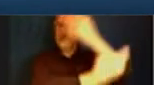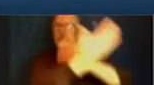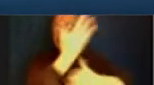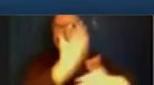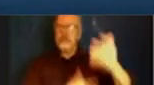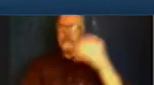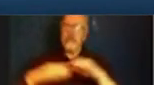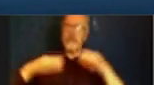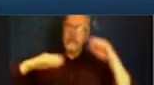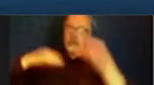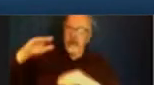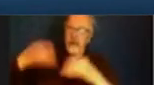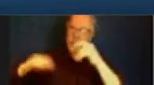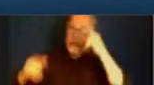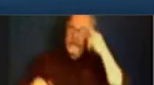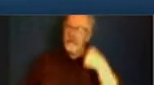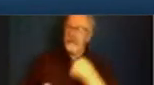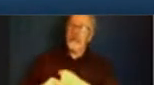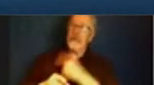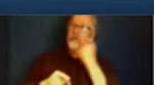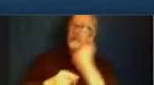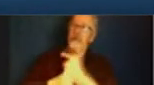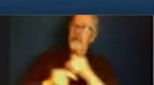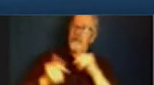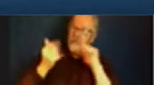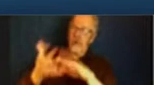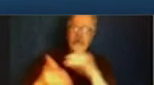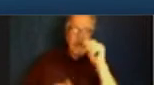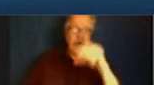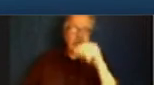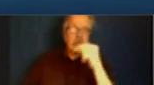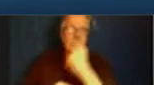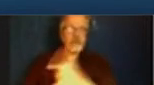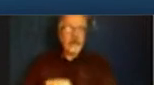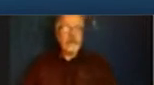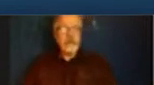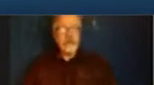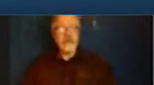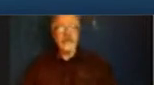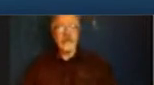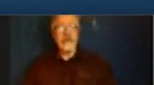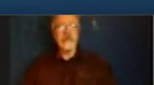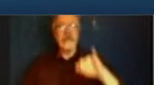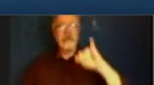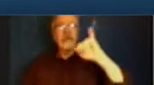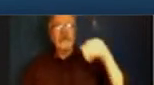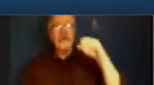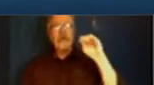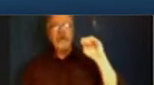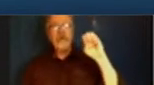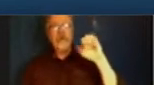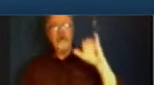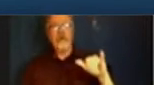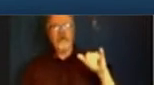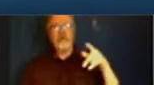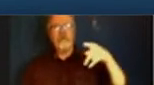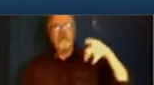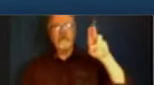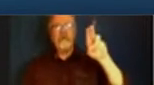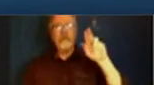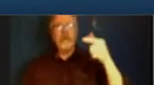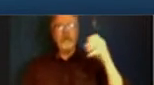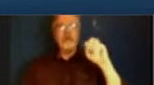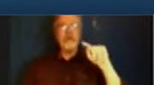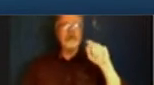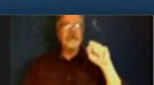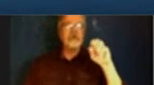approach. Next, we'll go to Joey with Puget Sound Business Journal. Go ahead, Joey. Yeah, Joey, hold on. There's one thing I got to say, too,